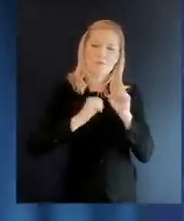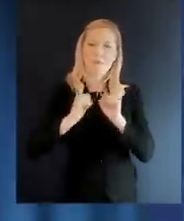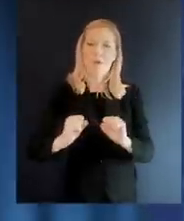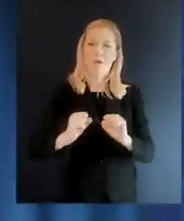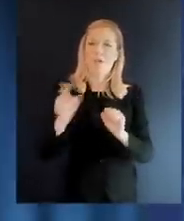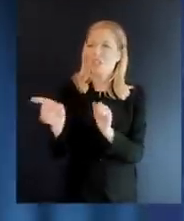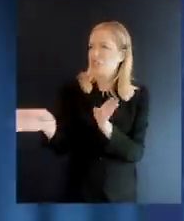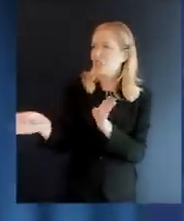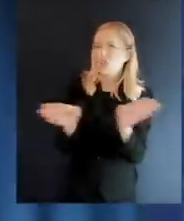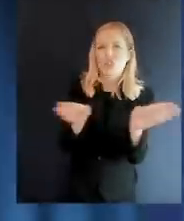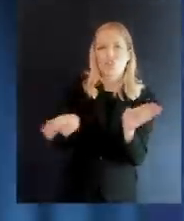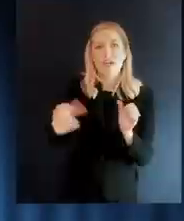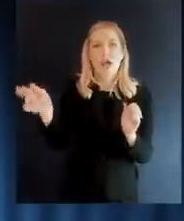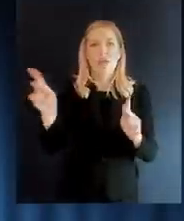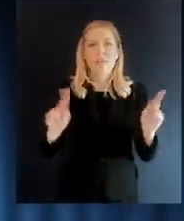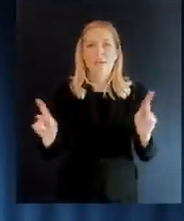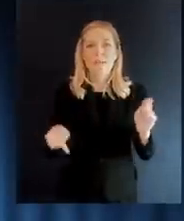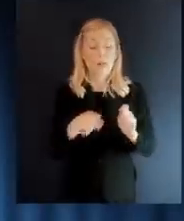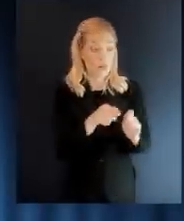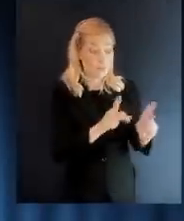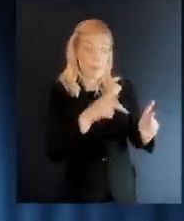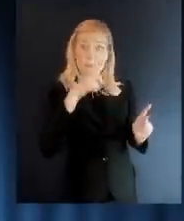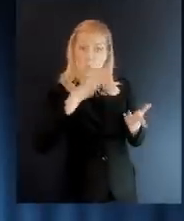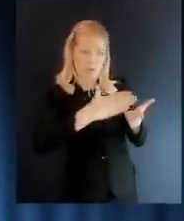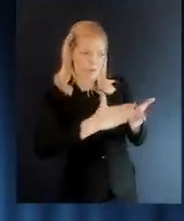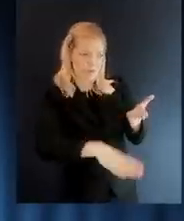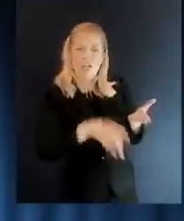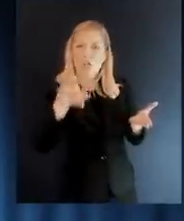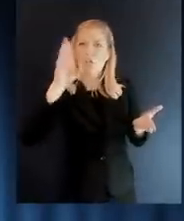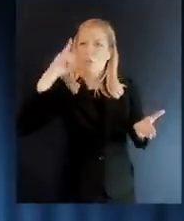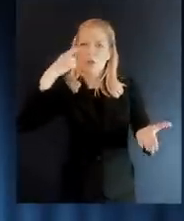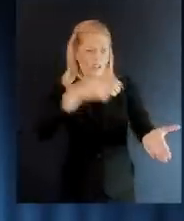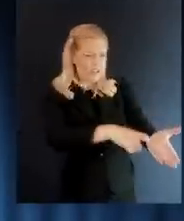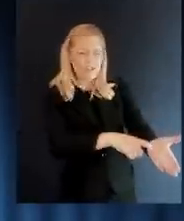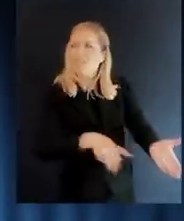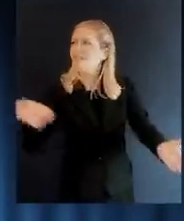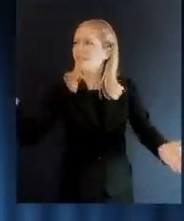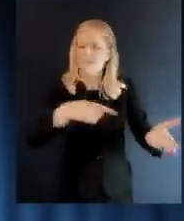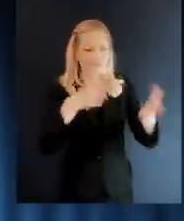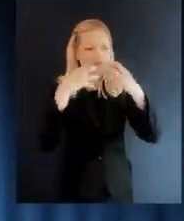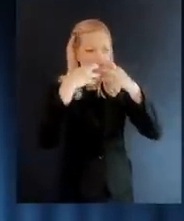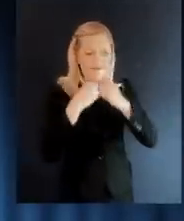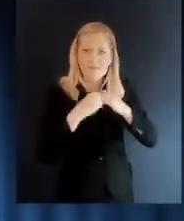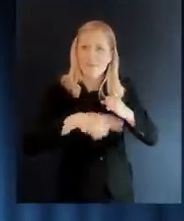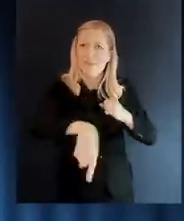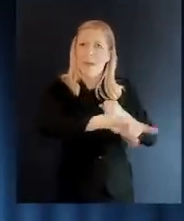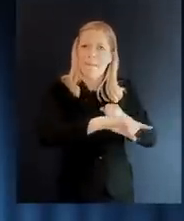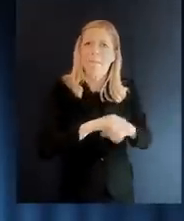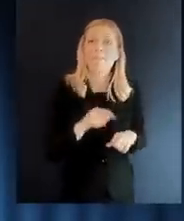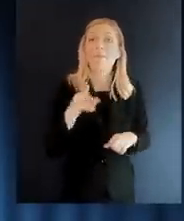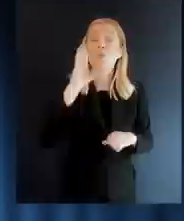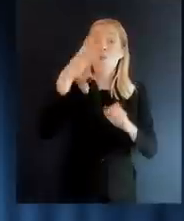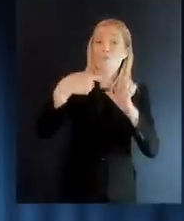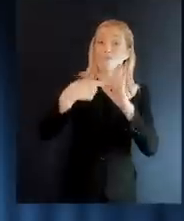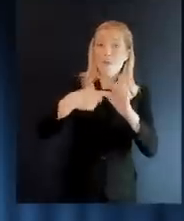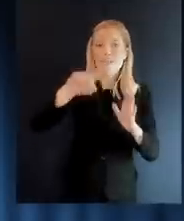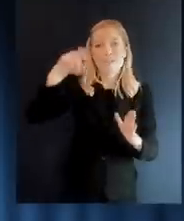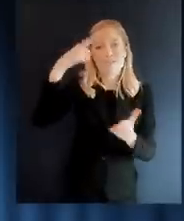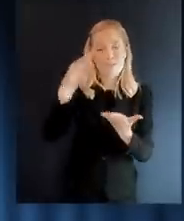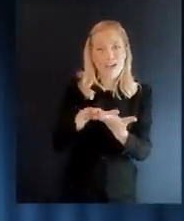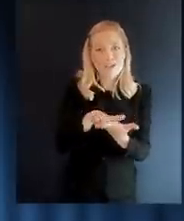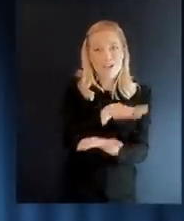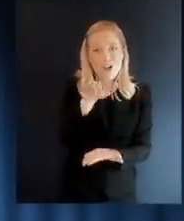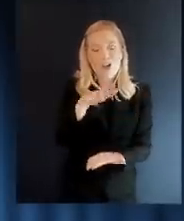who are underrepresented. You will serve as a representative of Madison College, and we could not